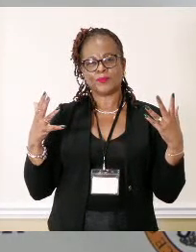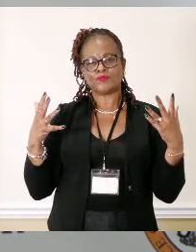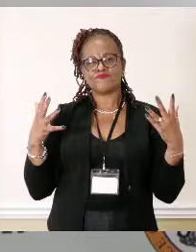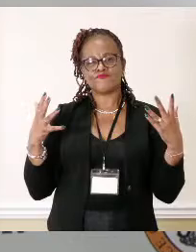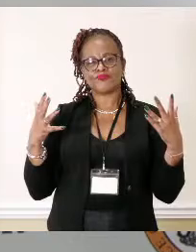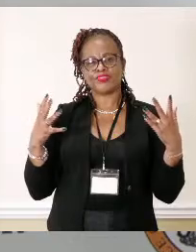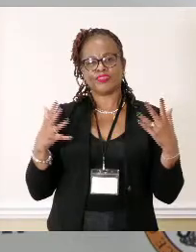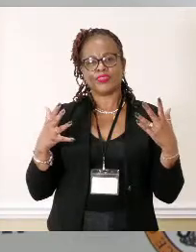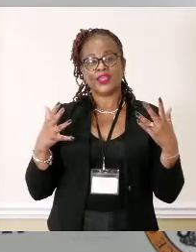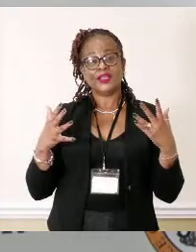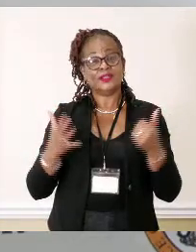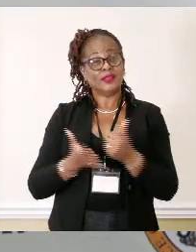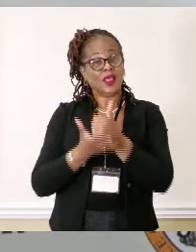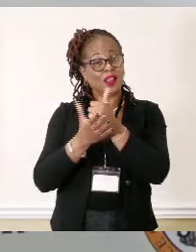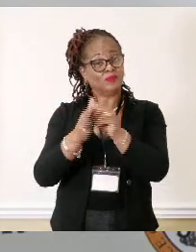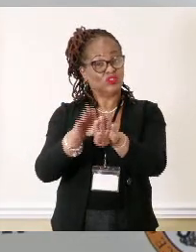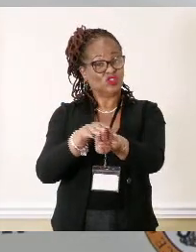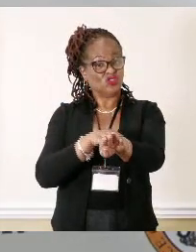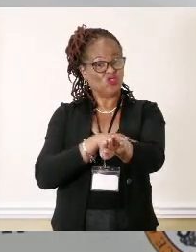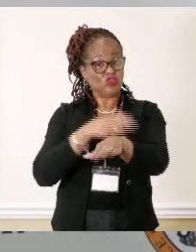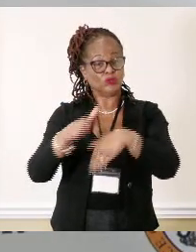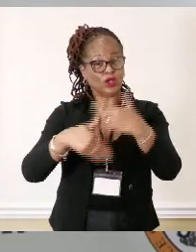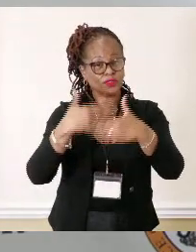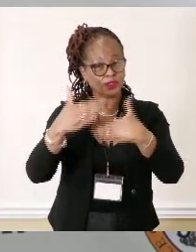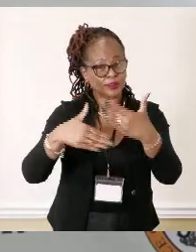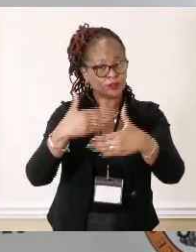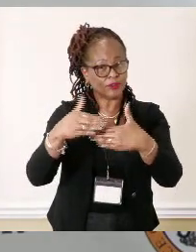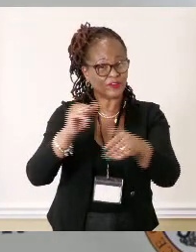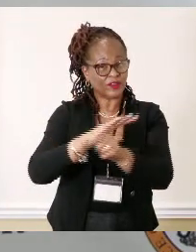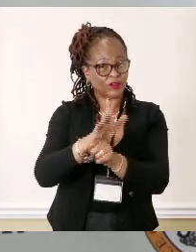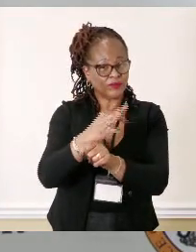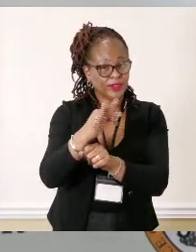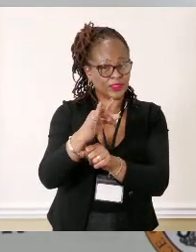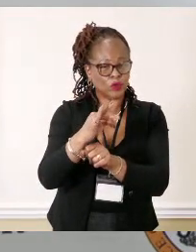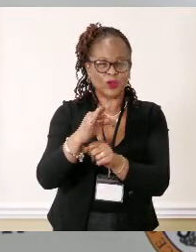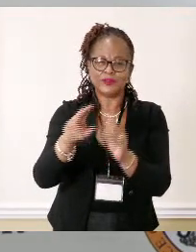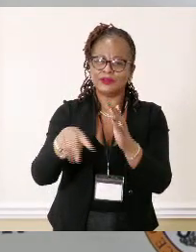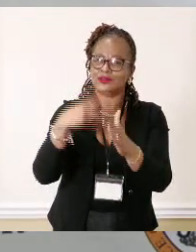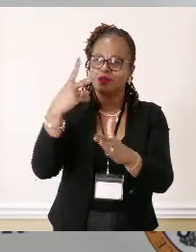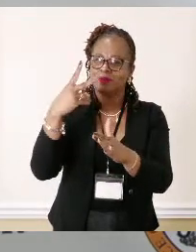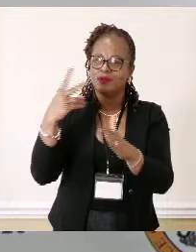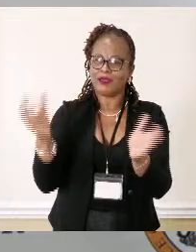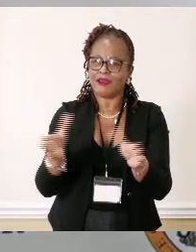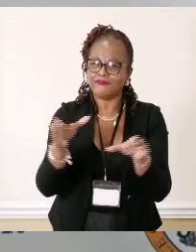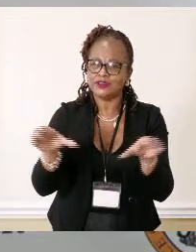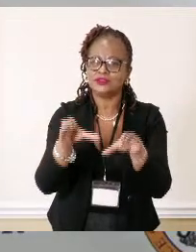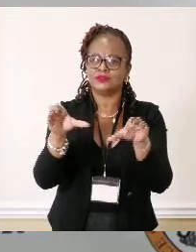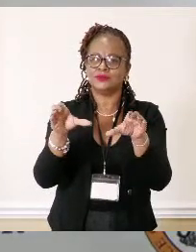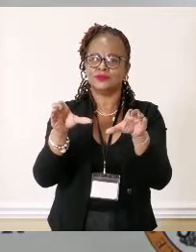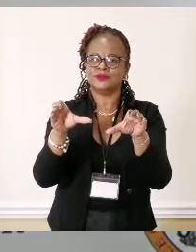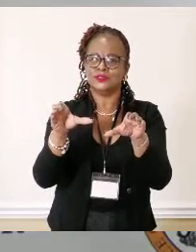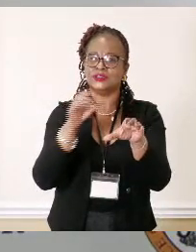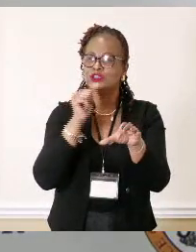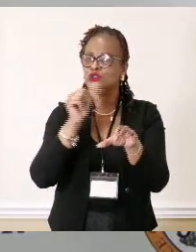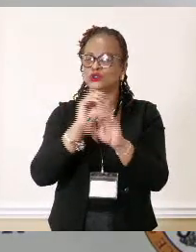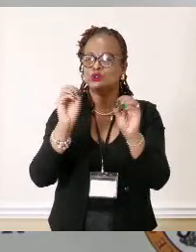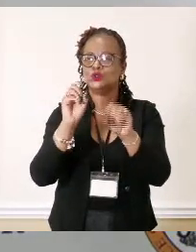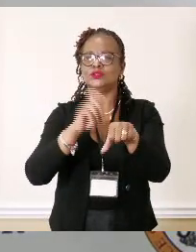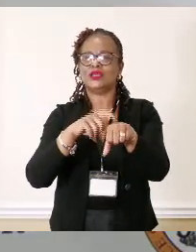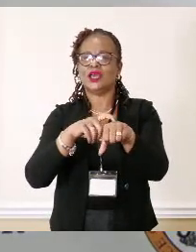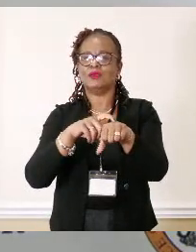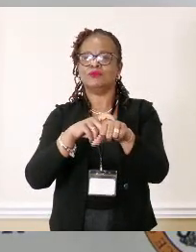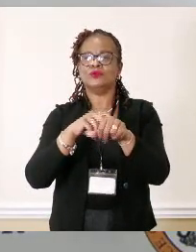To help slow the spread of vaccine, we must redouble our efforts. This is no time